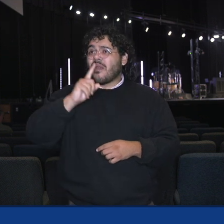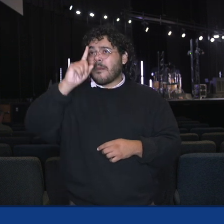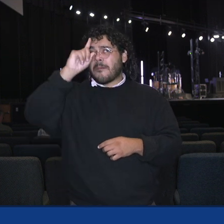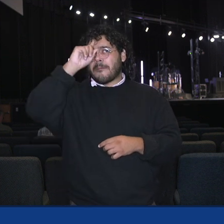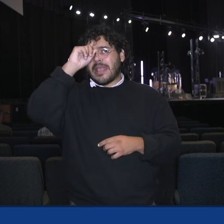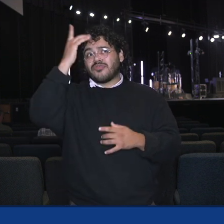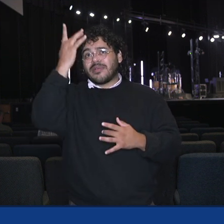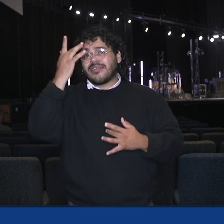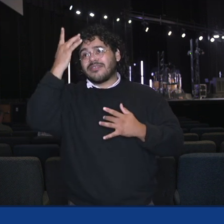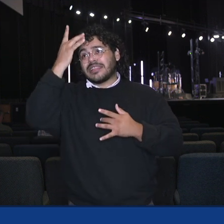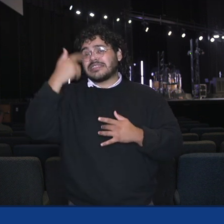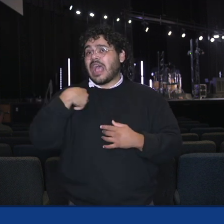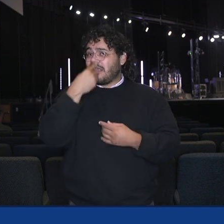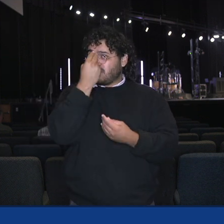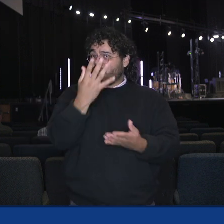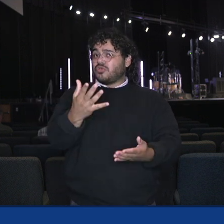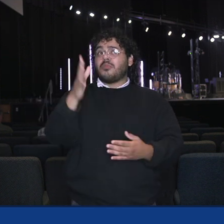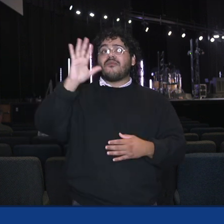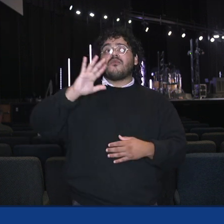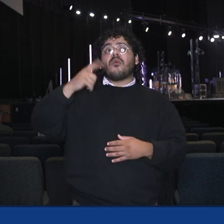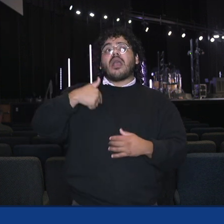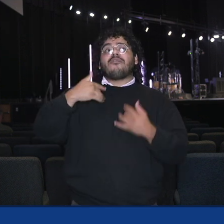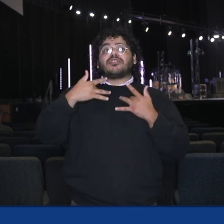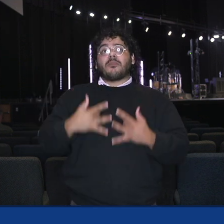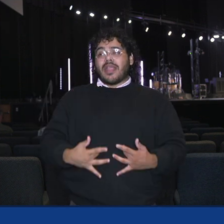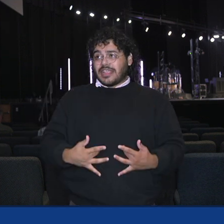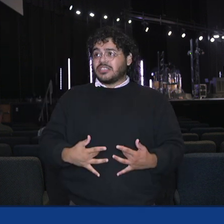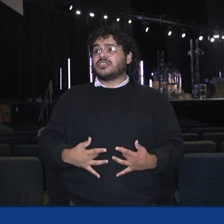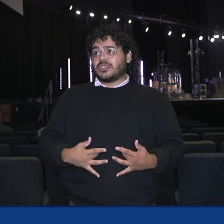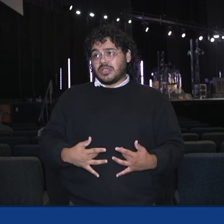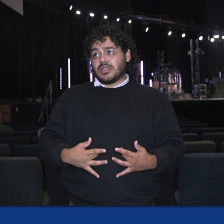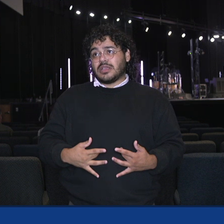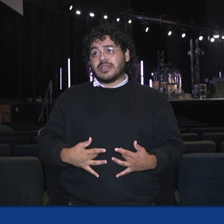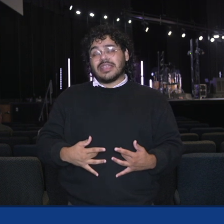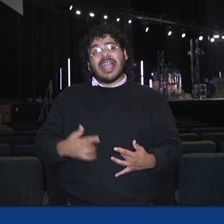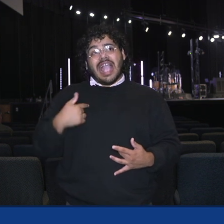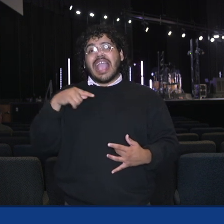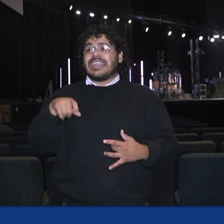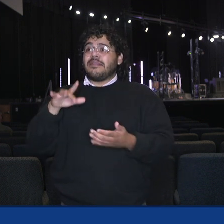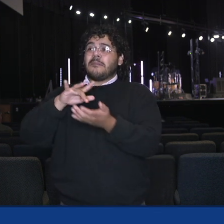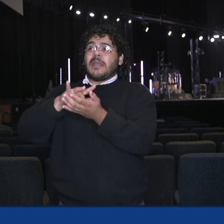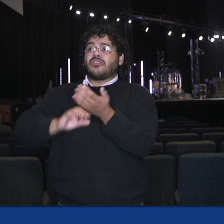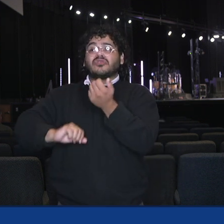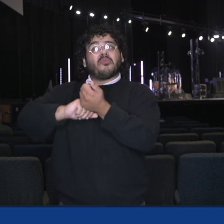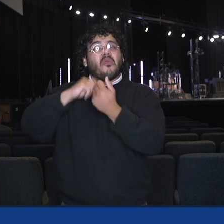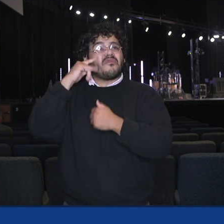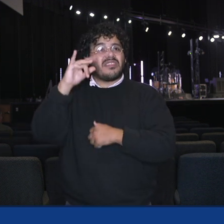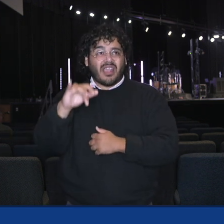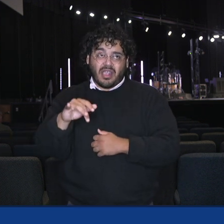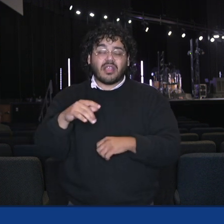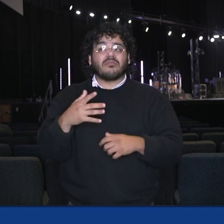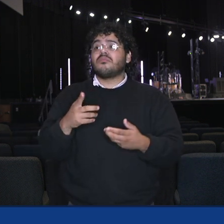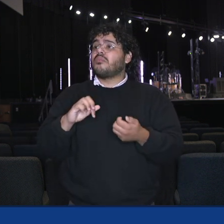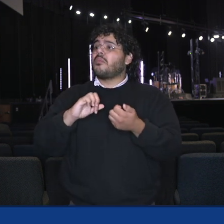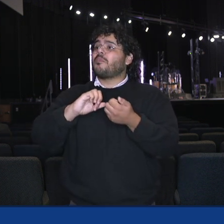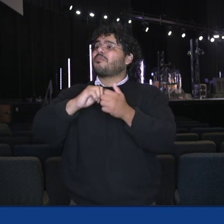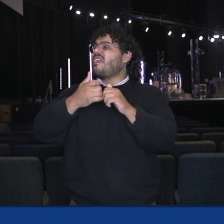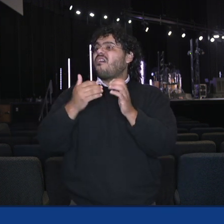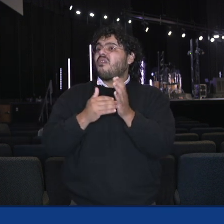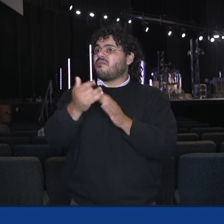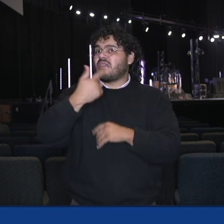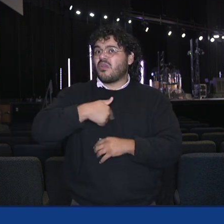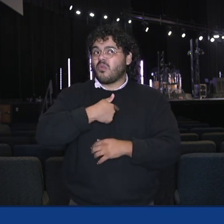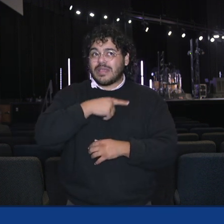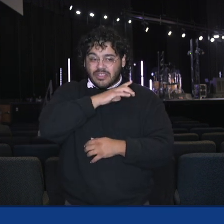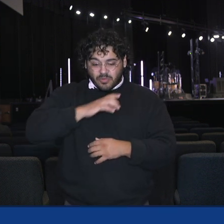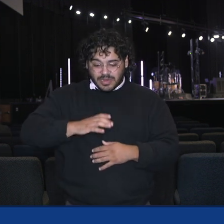have a diagnosis of depression. It is medically managed. How is it that we think about these things as Christians?